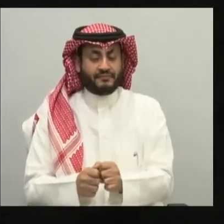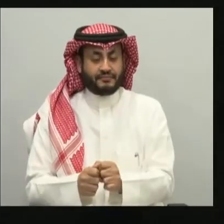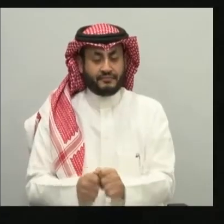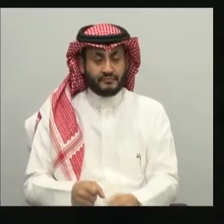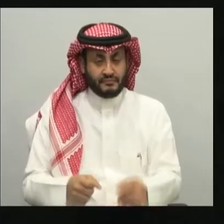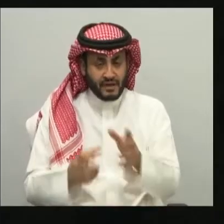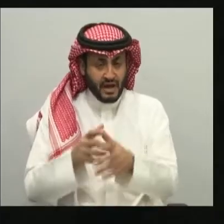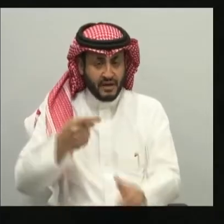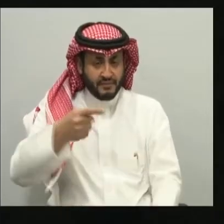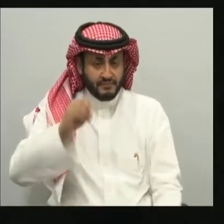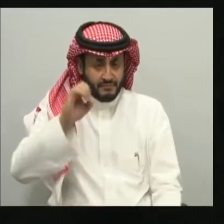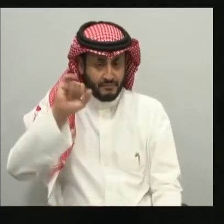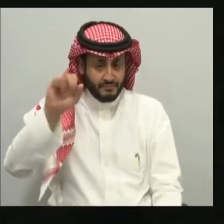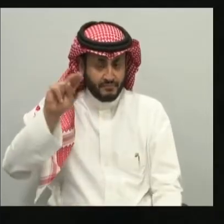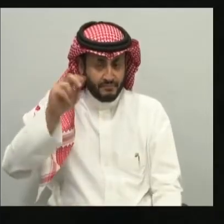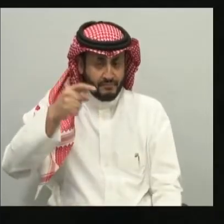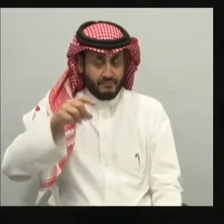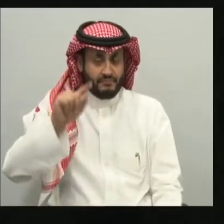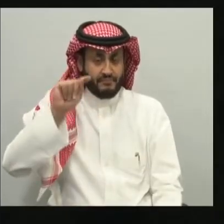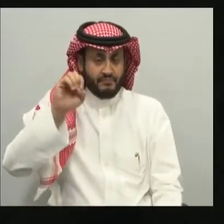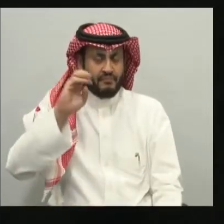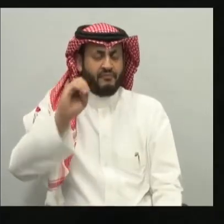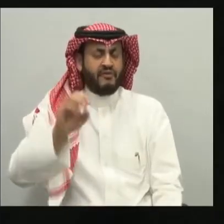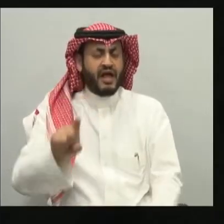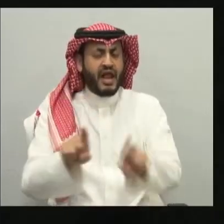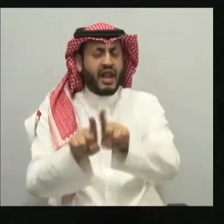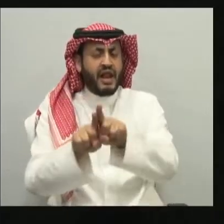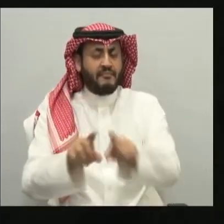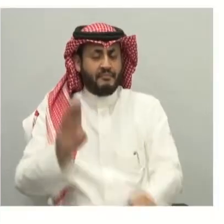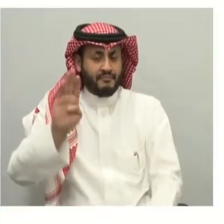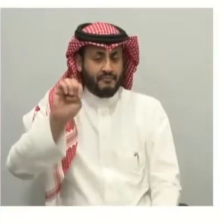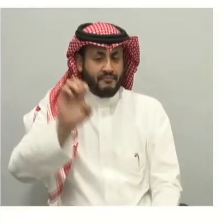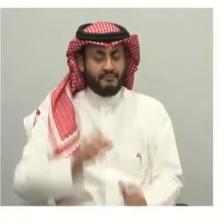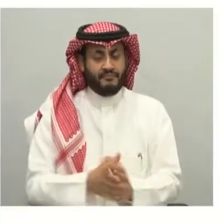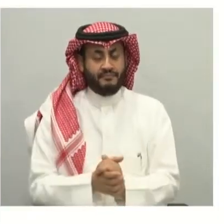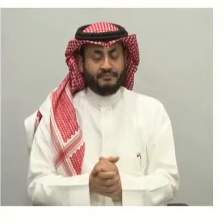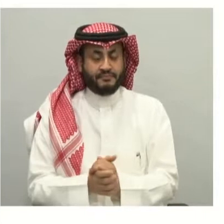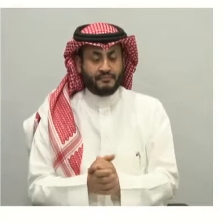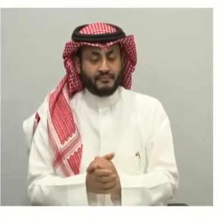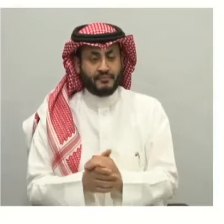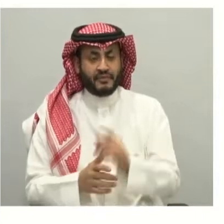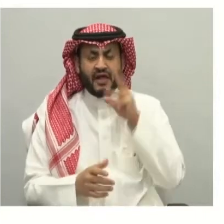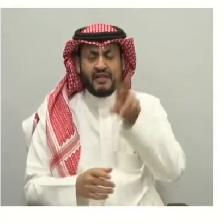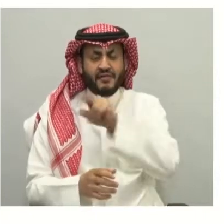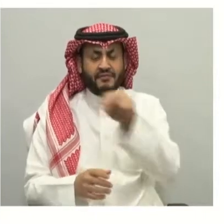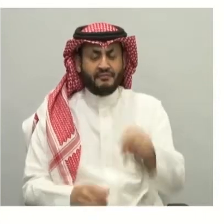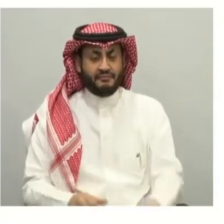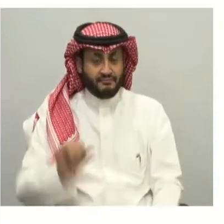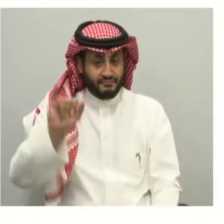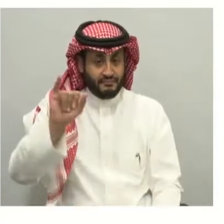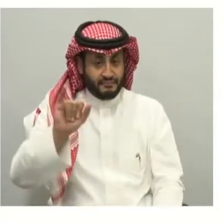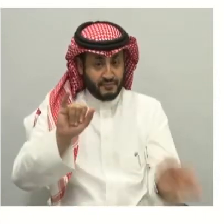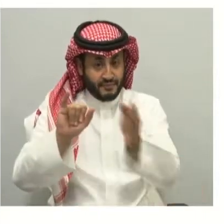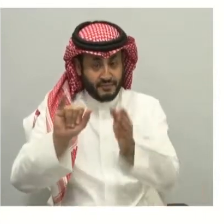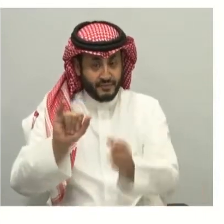And we usually use it with the verb to be. For example, we say I am, or you,